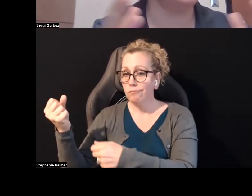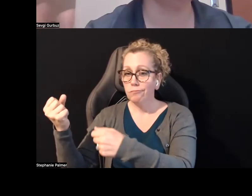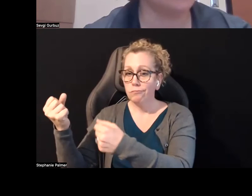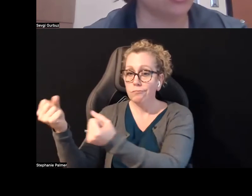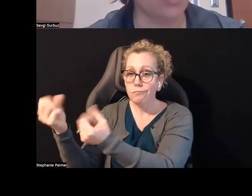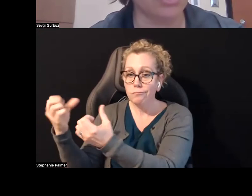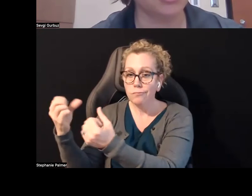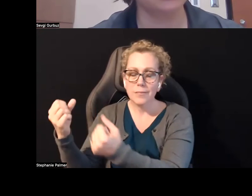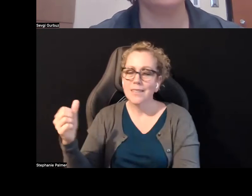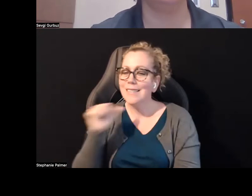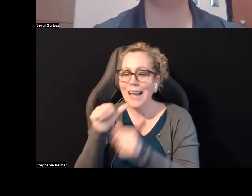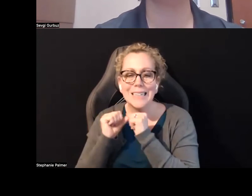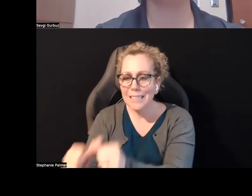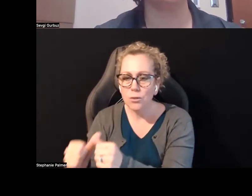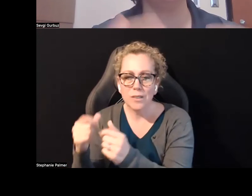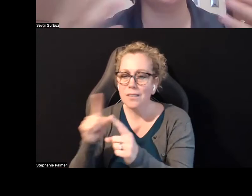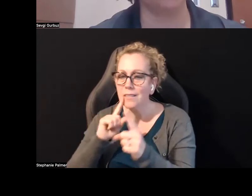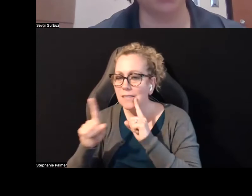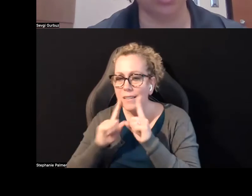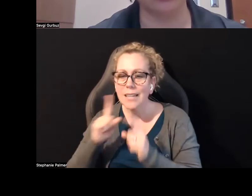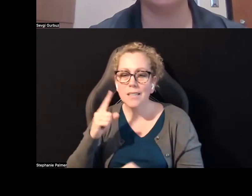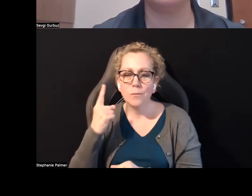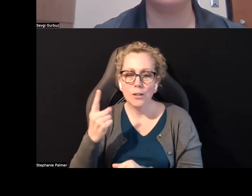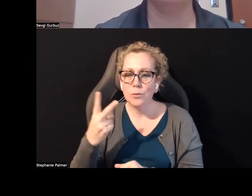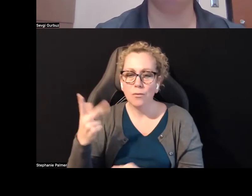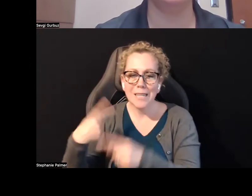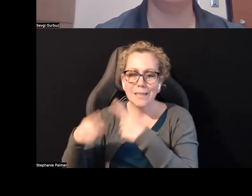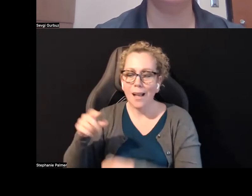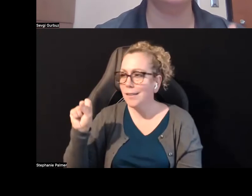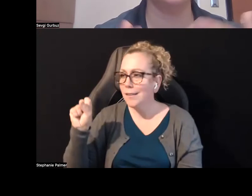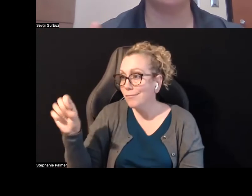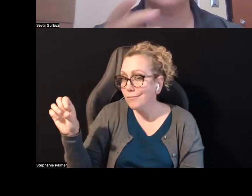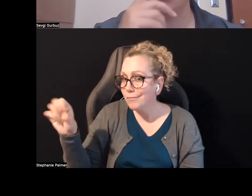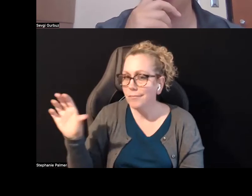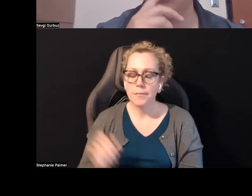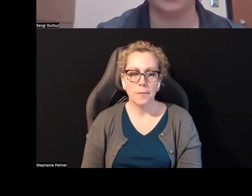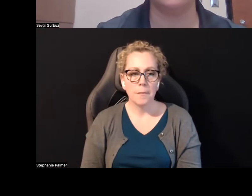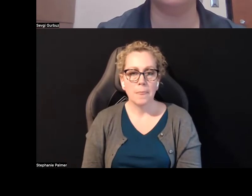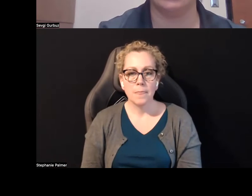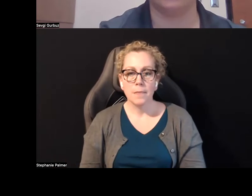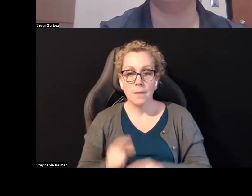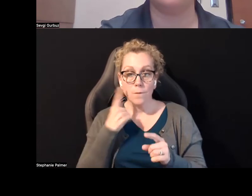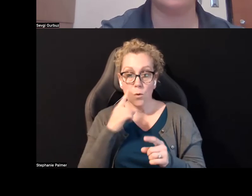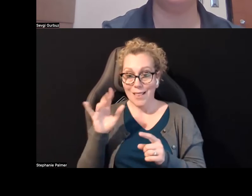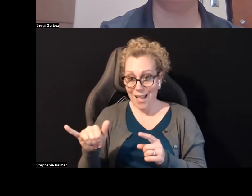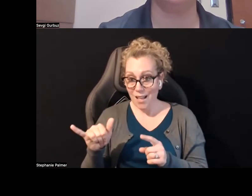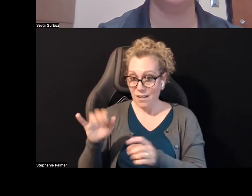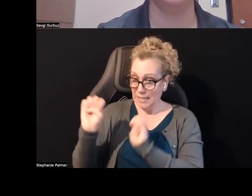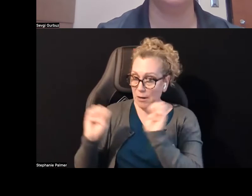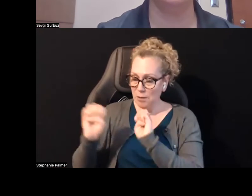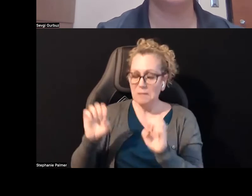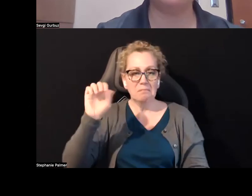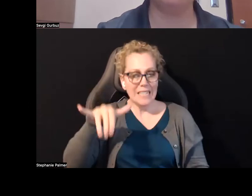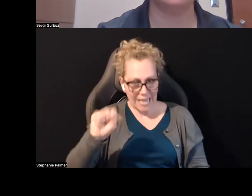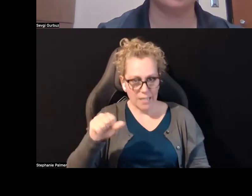isn't continuous discourse. It's just 1 or 2 or 3 words. But in this context, we found that we've been able